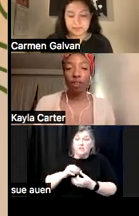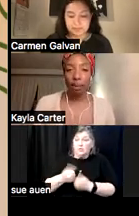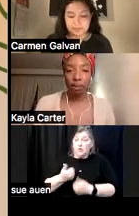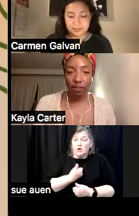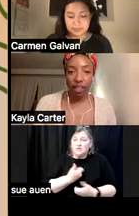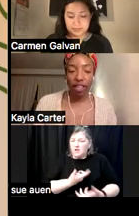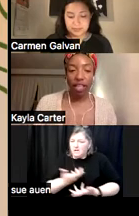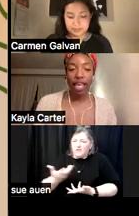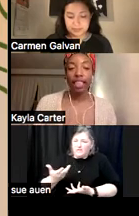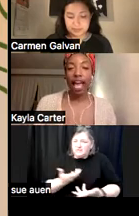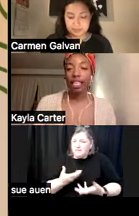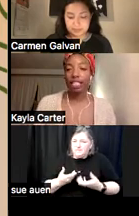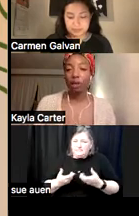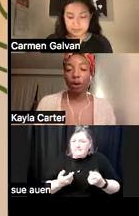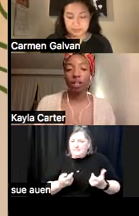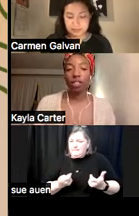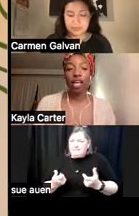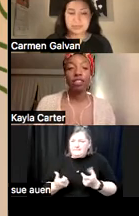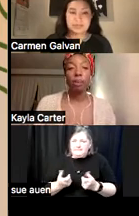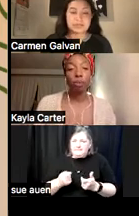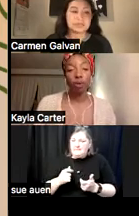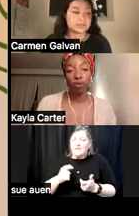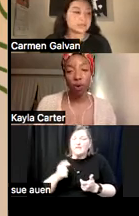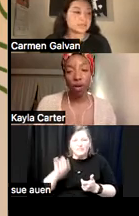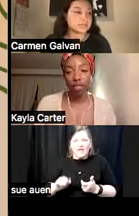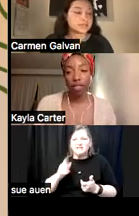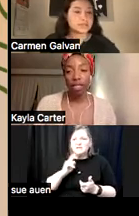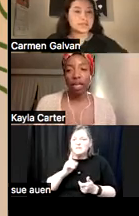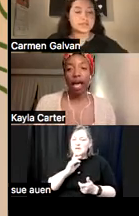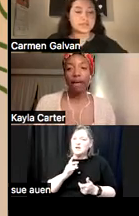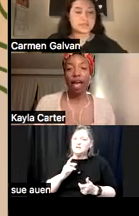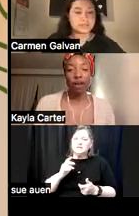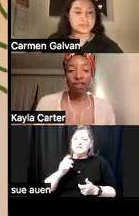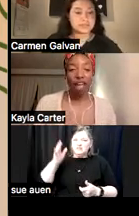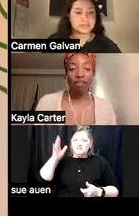we oftentimes feel like that needs to be one that's about brute force.